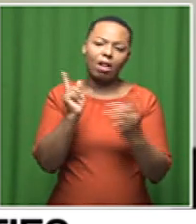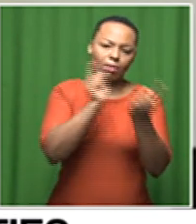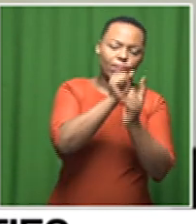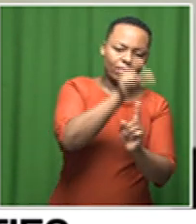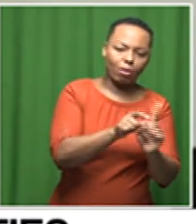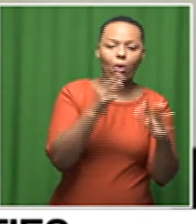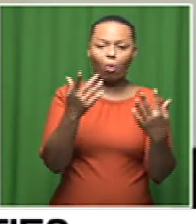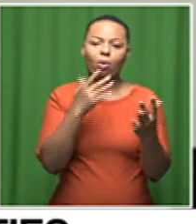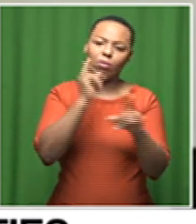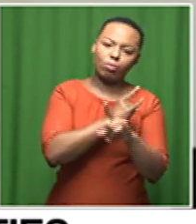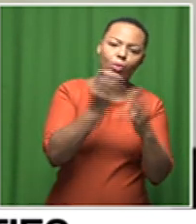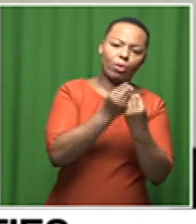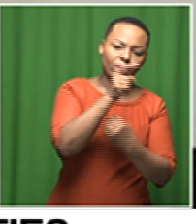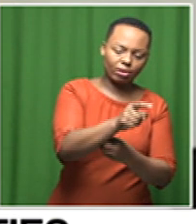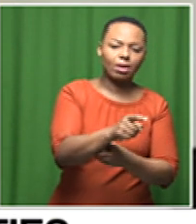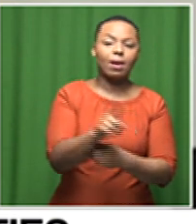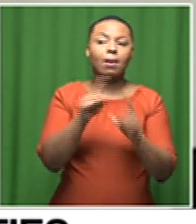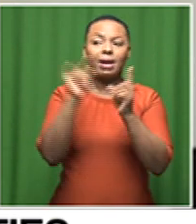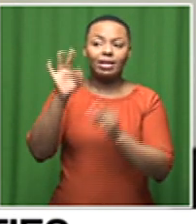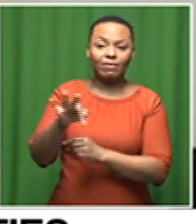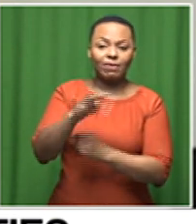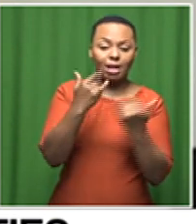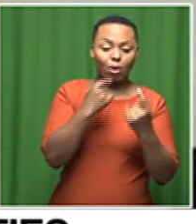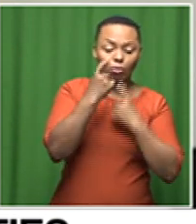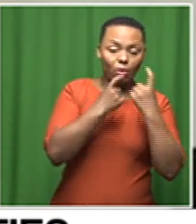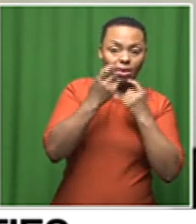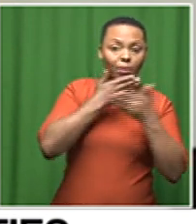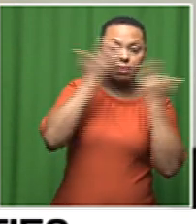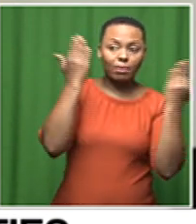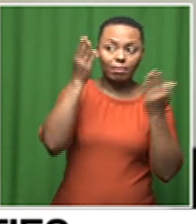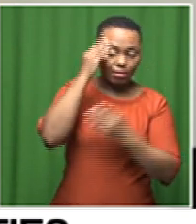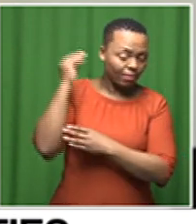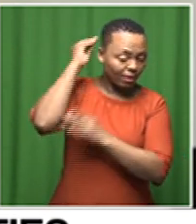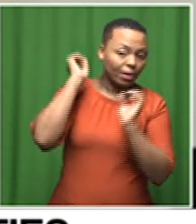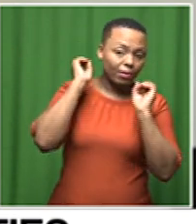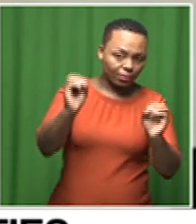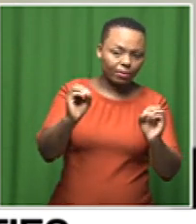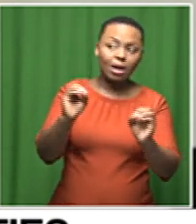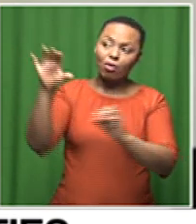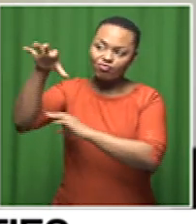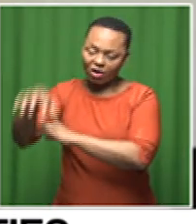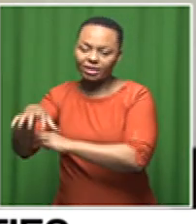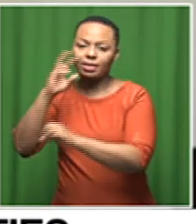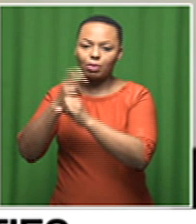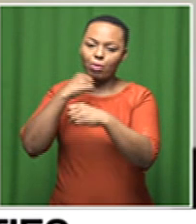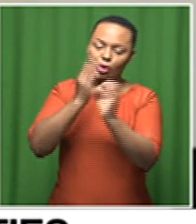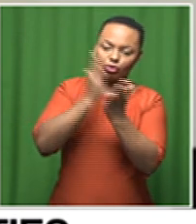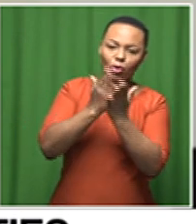to, the province should make sure that they are attended to. We at National also, on regular